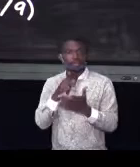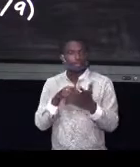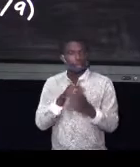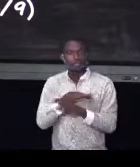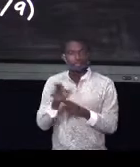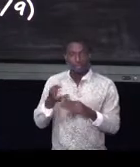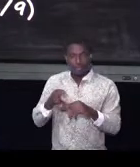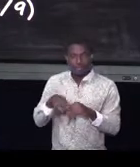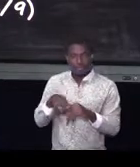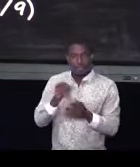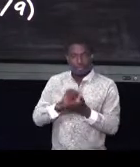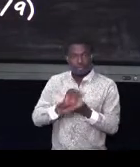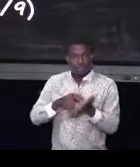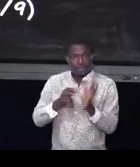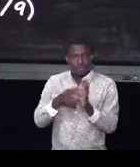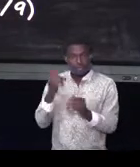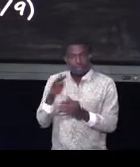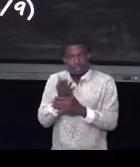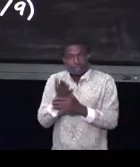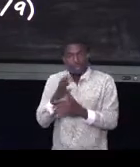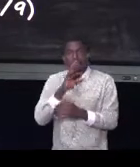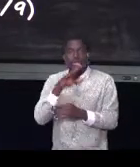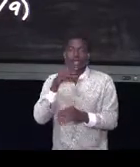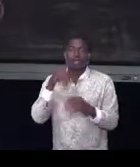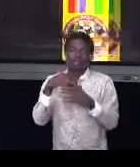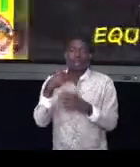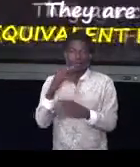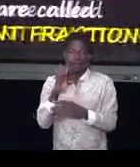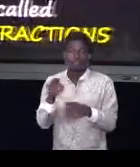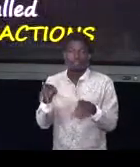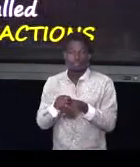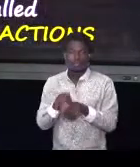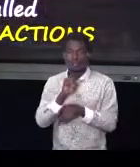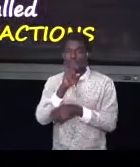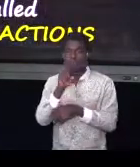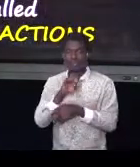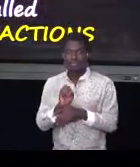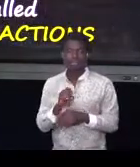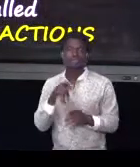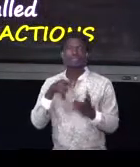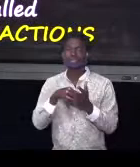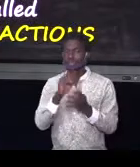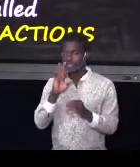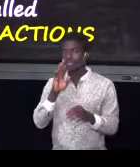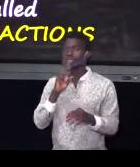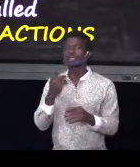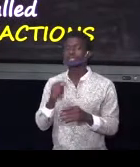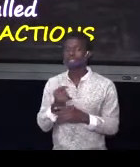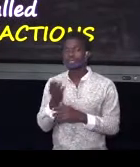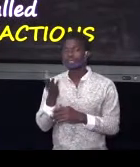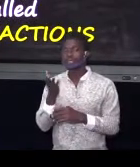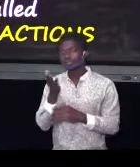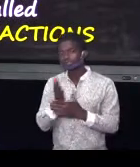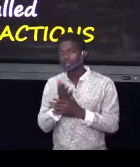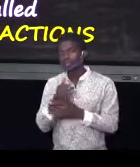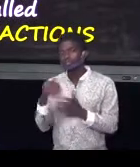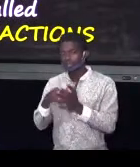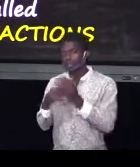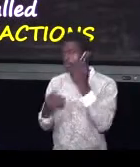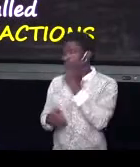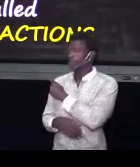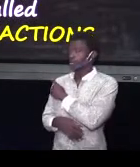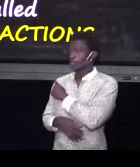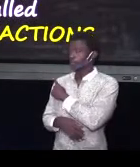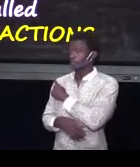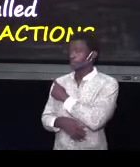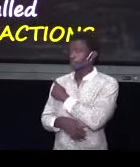and that means that the fractions are of the same size. Now these are the fractions again: 2/3, 4/6,